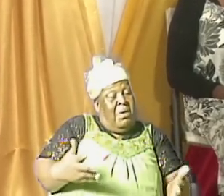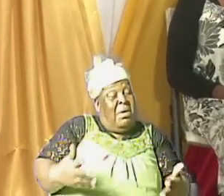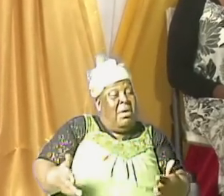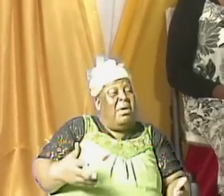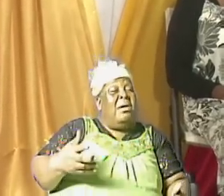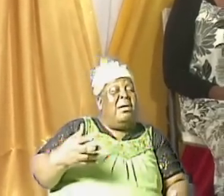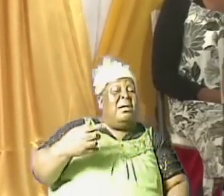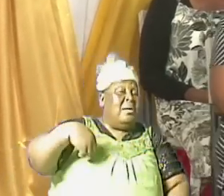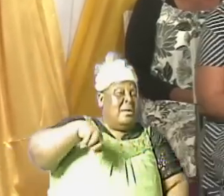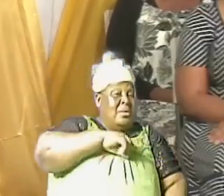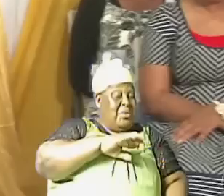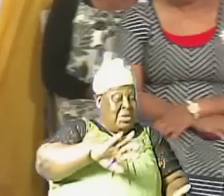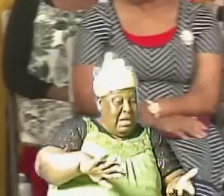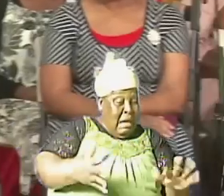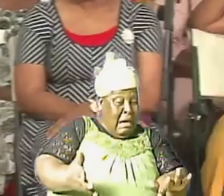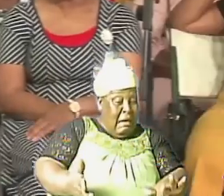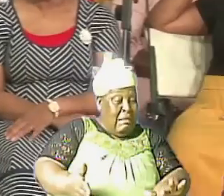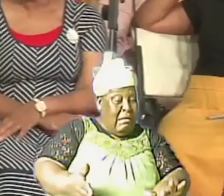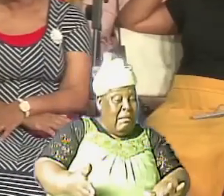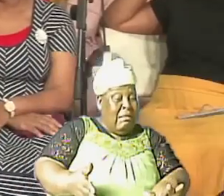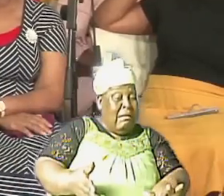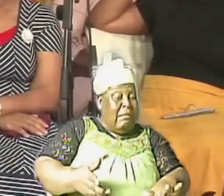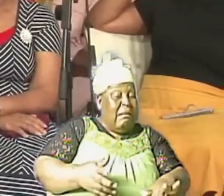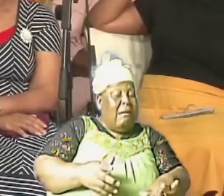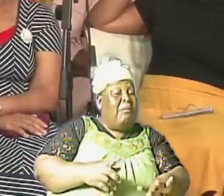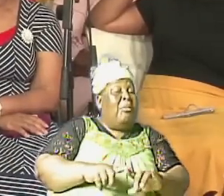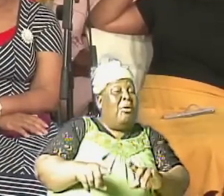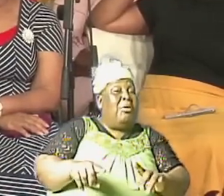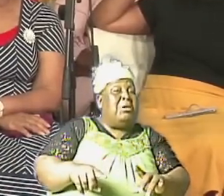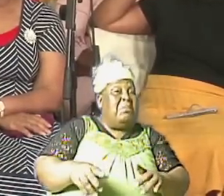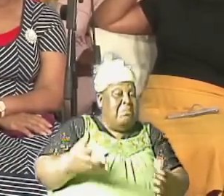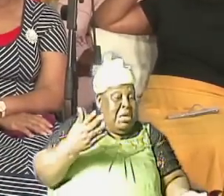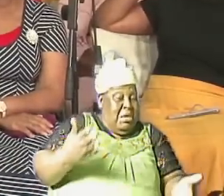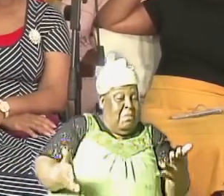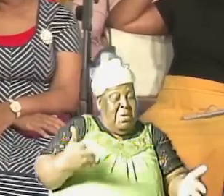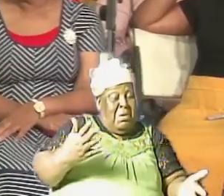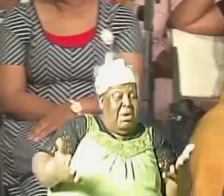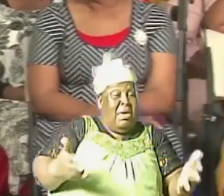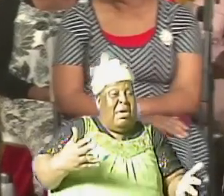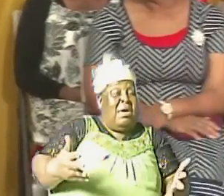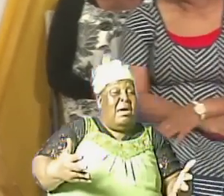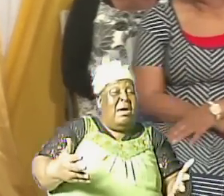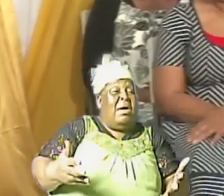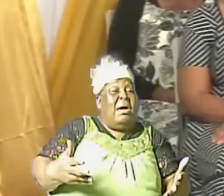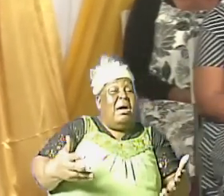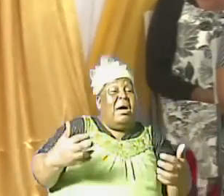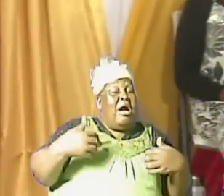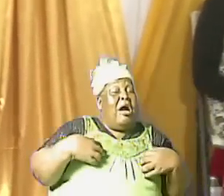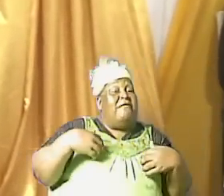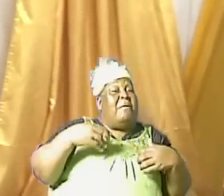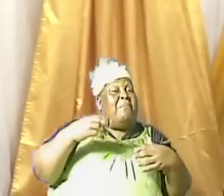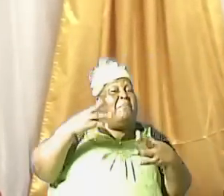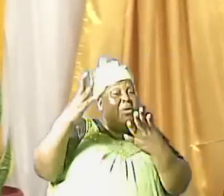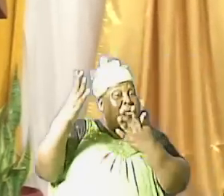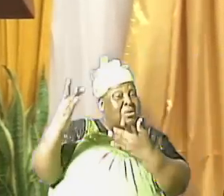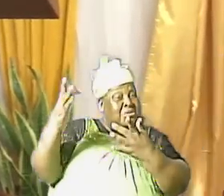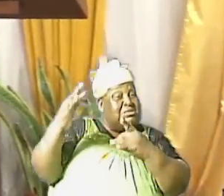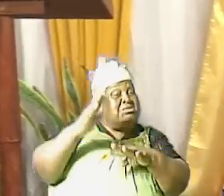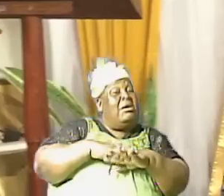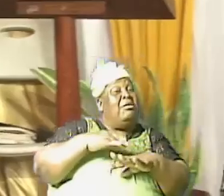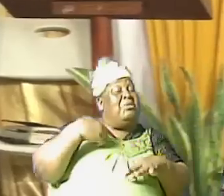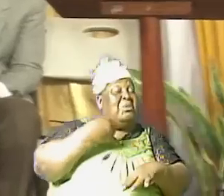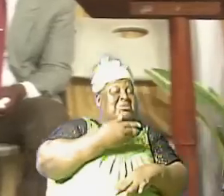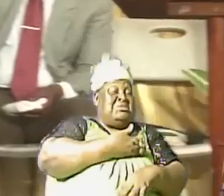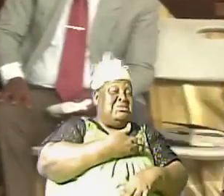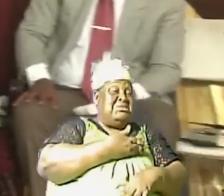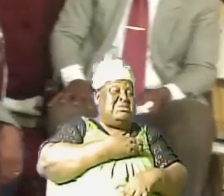peradventure, we may die, but peradventure, they will have mercy